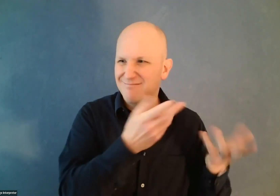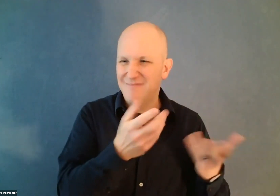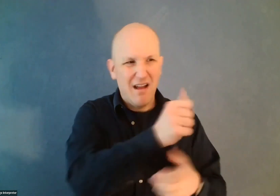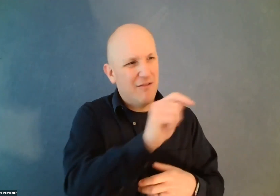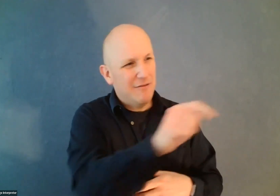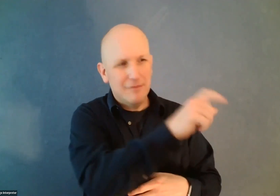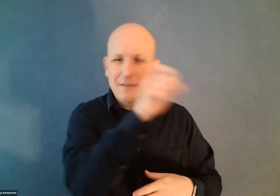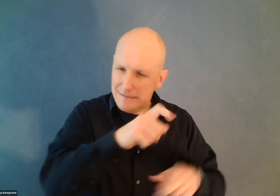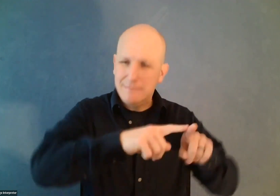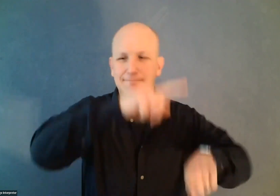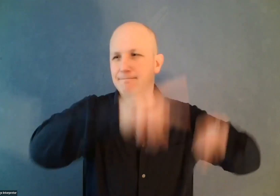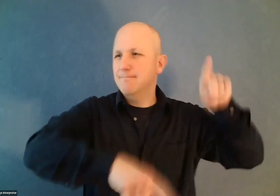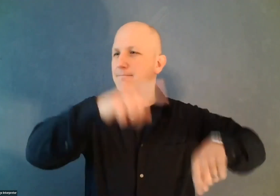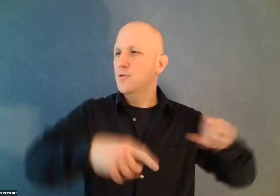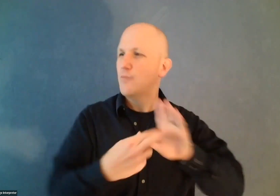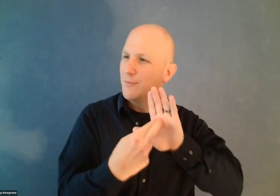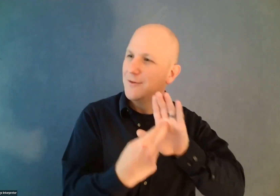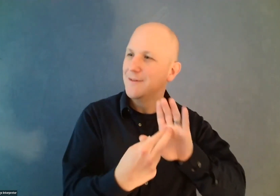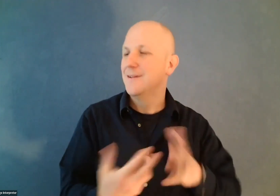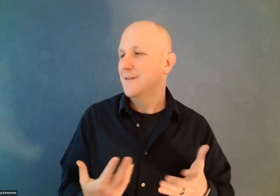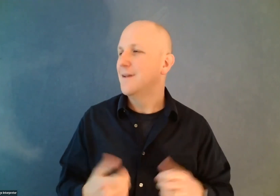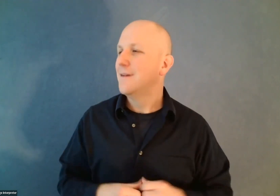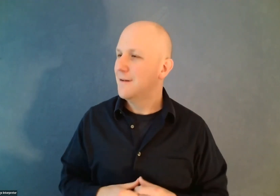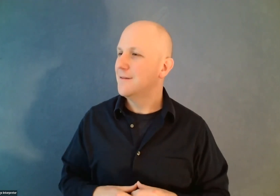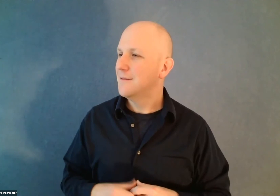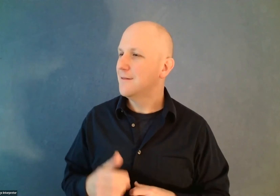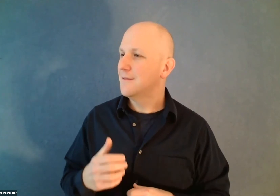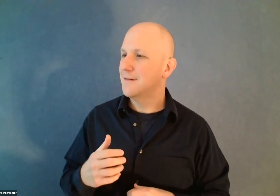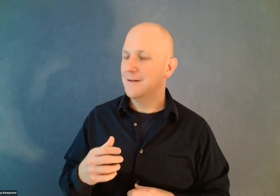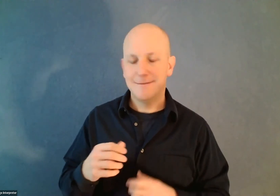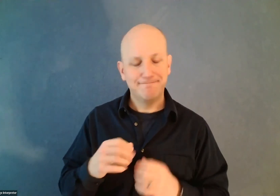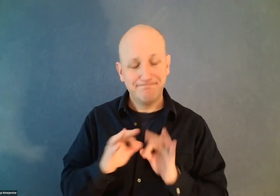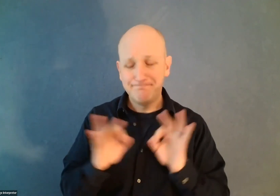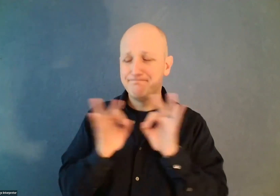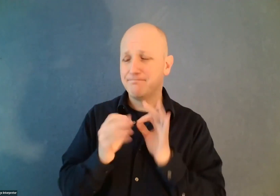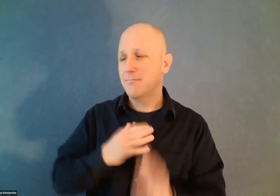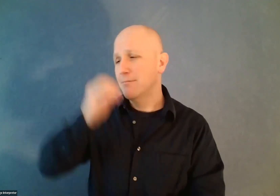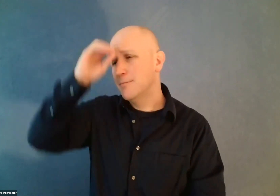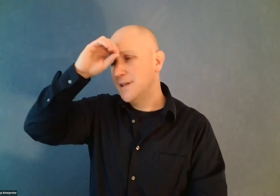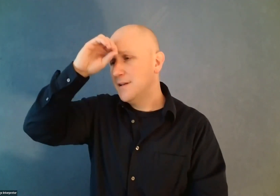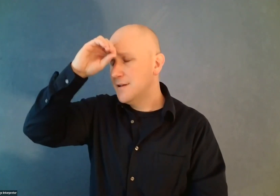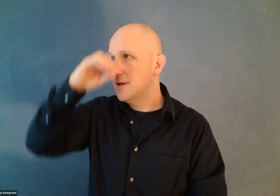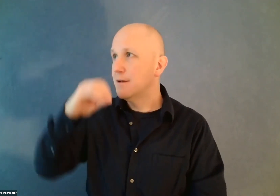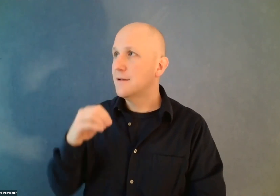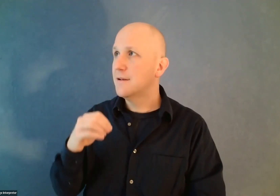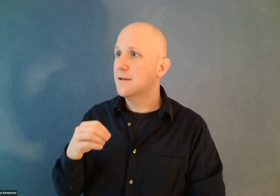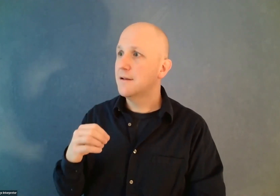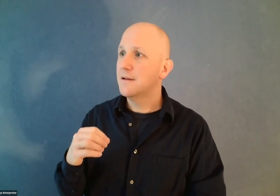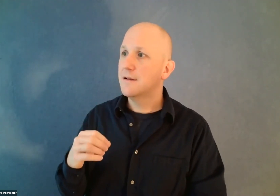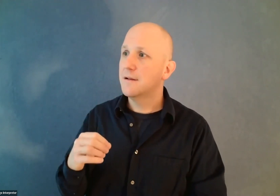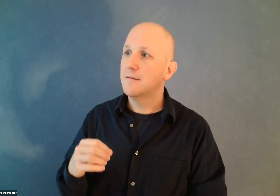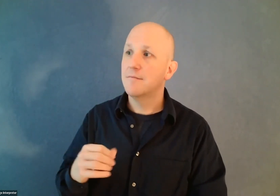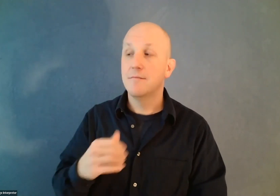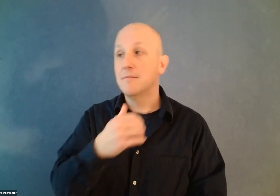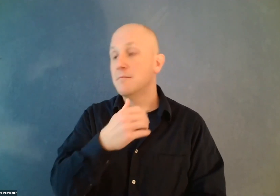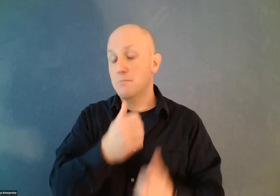it's absolutely essential to me, in my opinion, to really have the most prosperity we